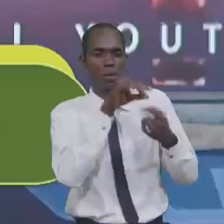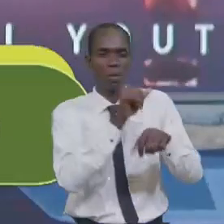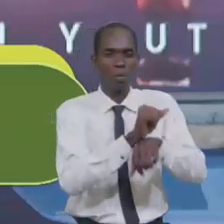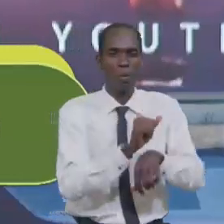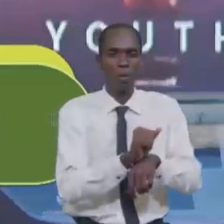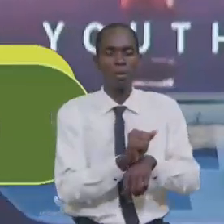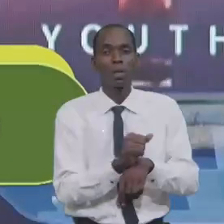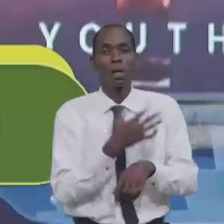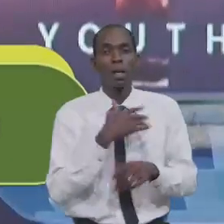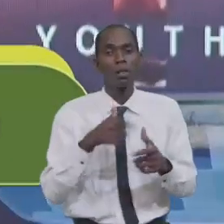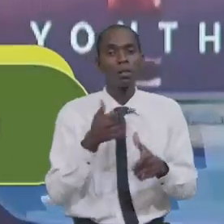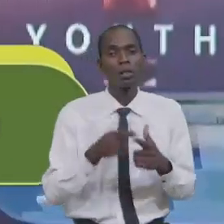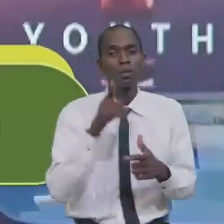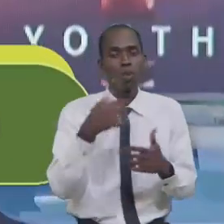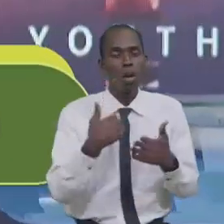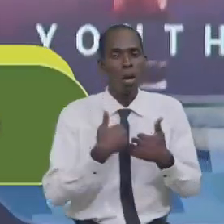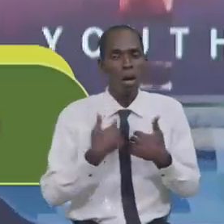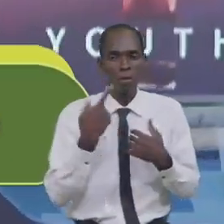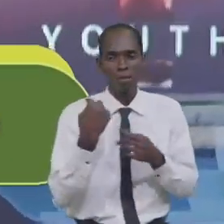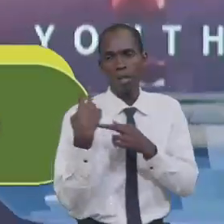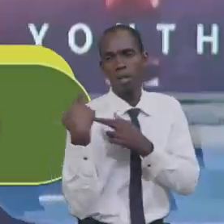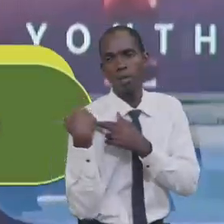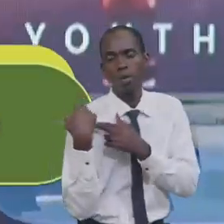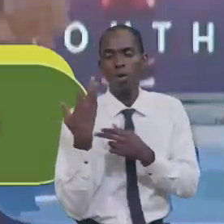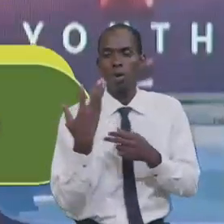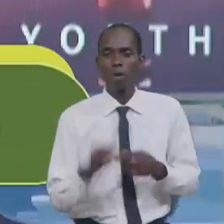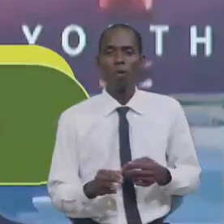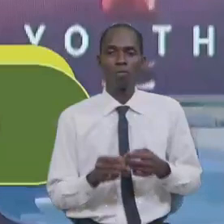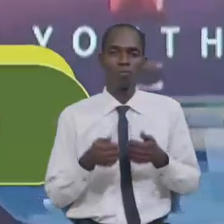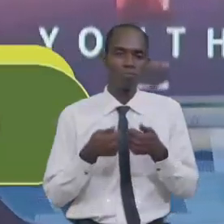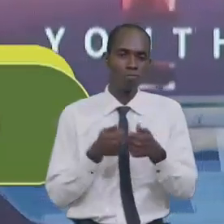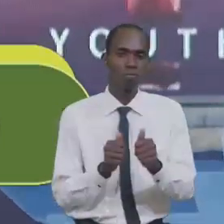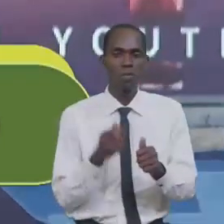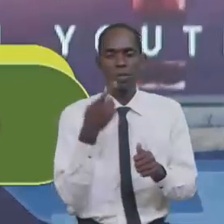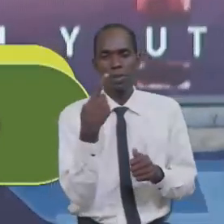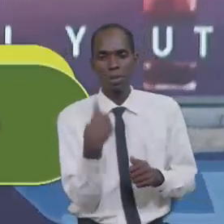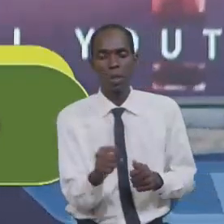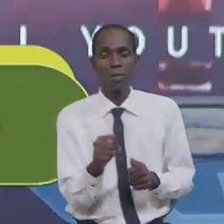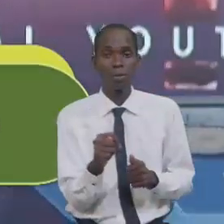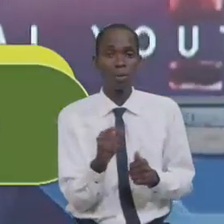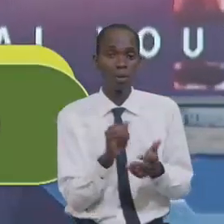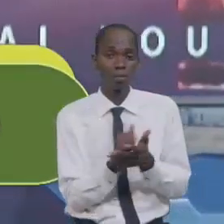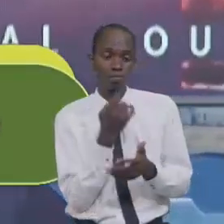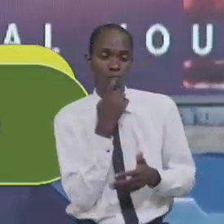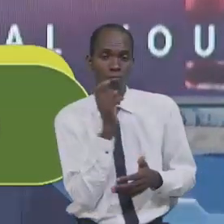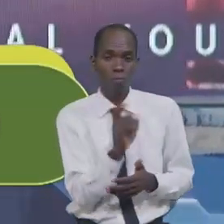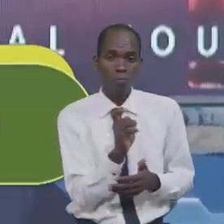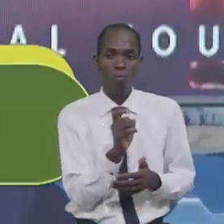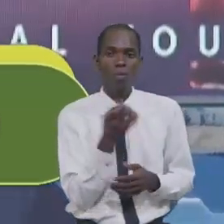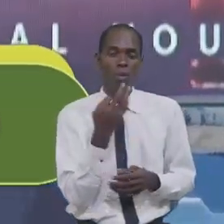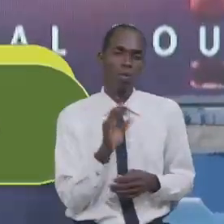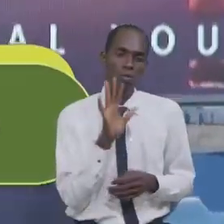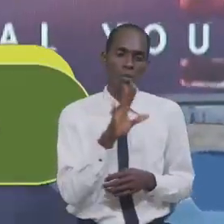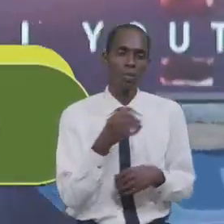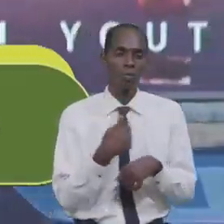you have the responsibility of pursuing that mandate of your Maker.